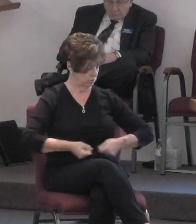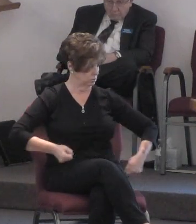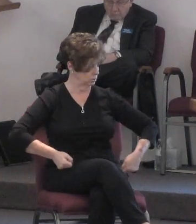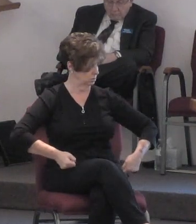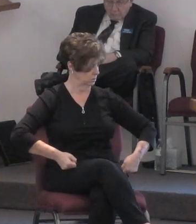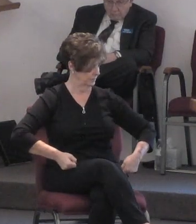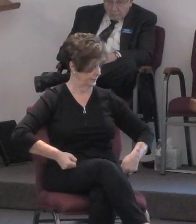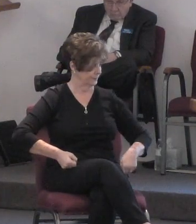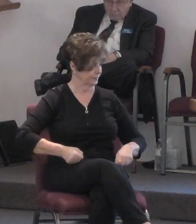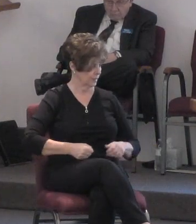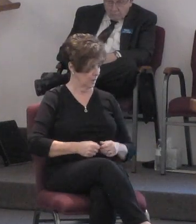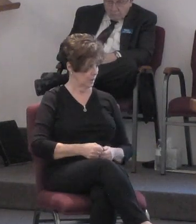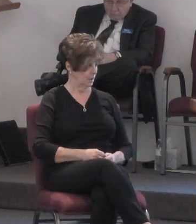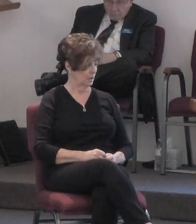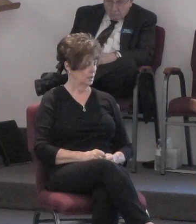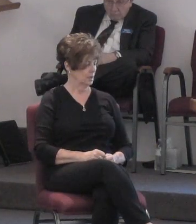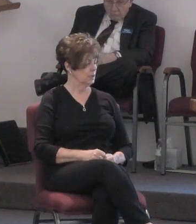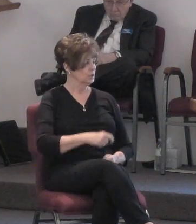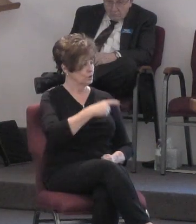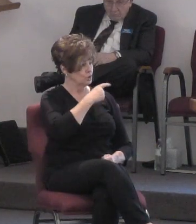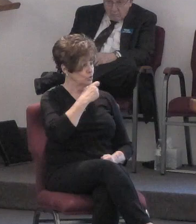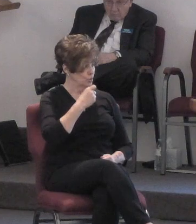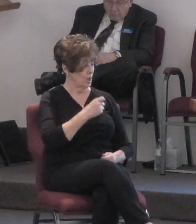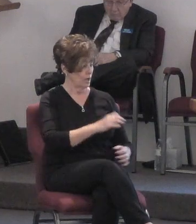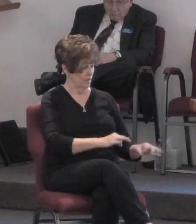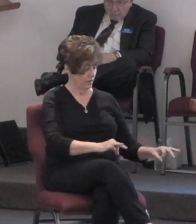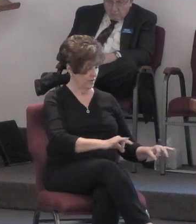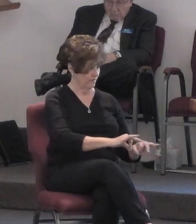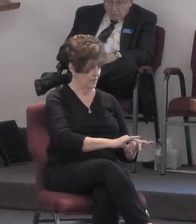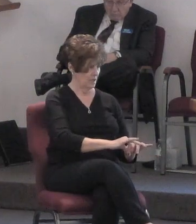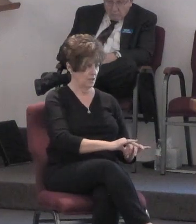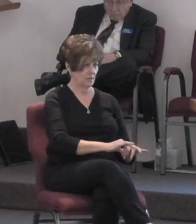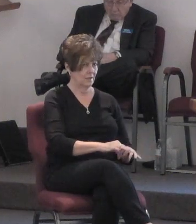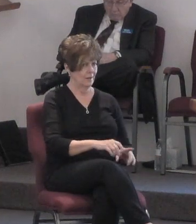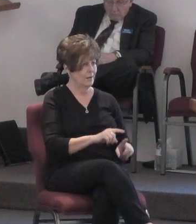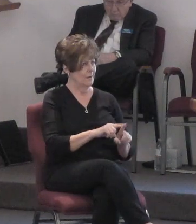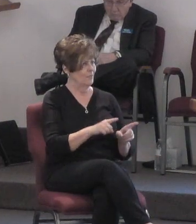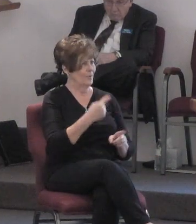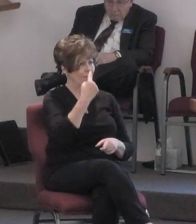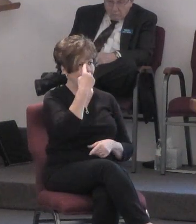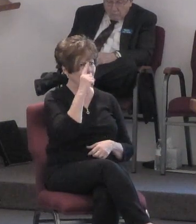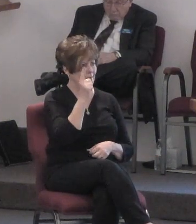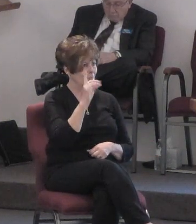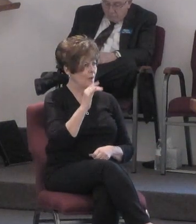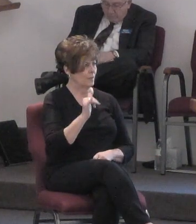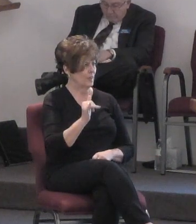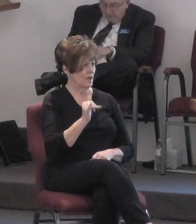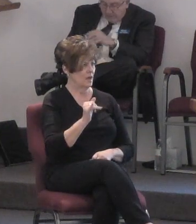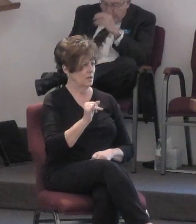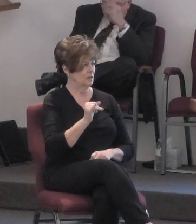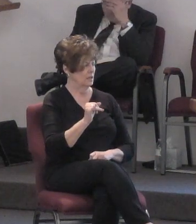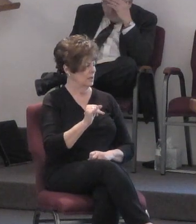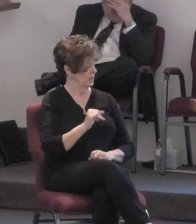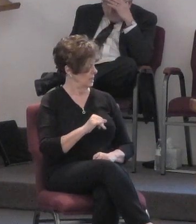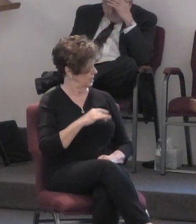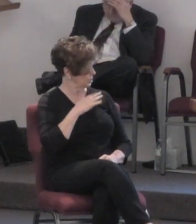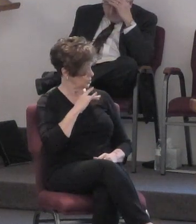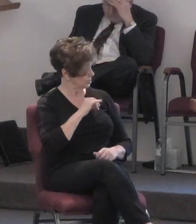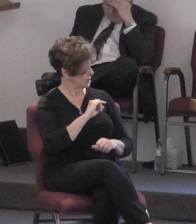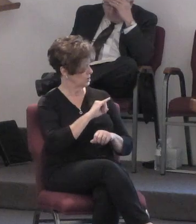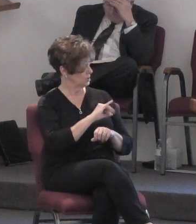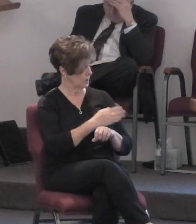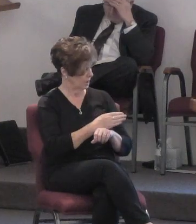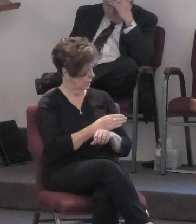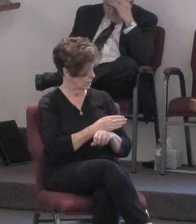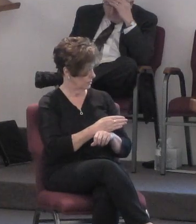My friends, that is an incredible picture. Sometimes in our lives, there are things that get in the way of us serving